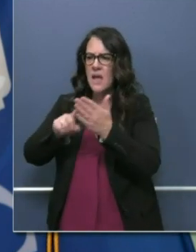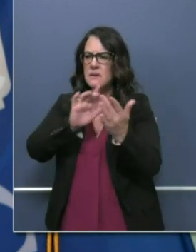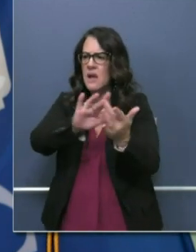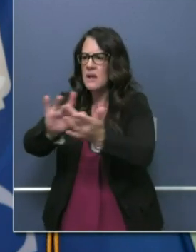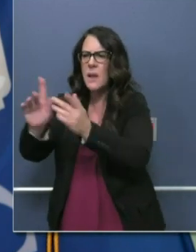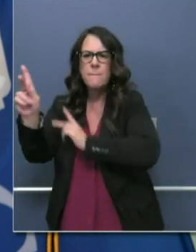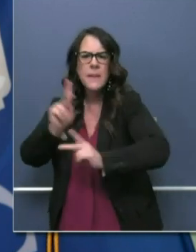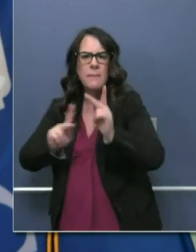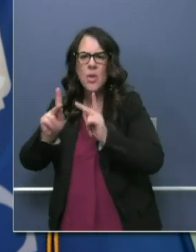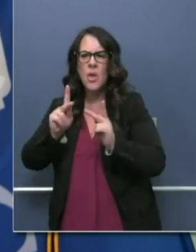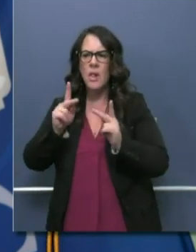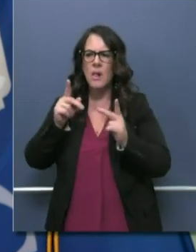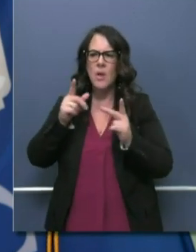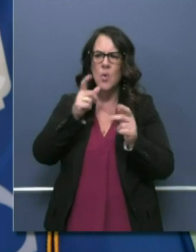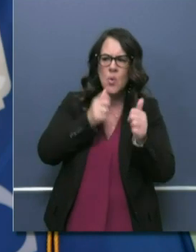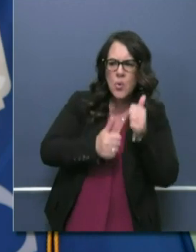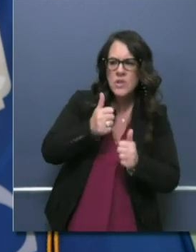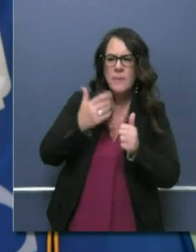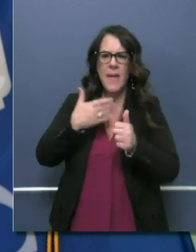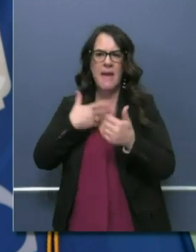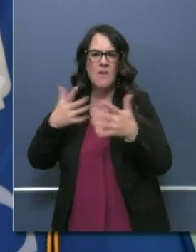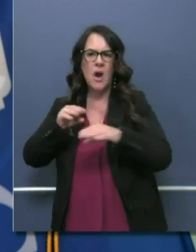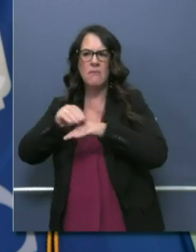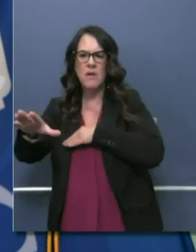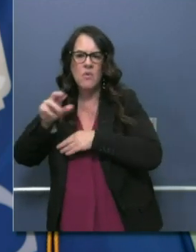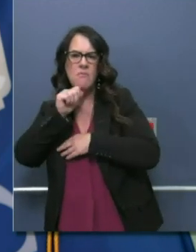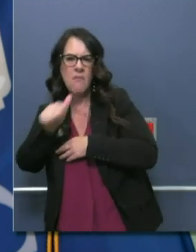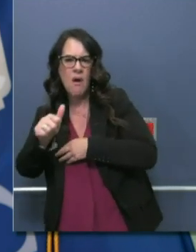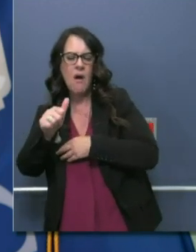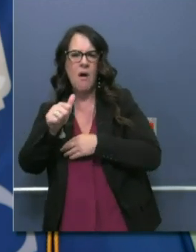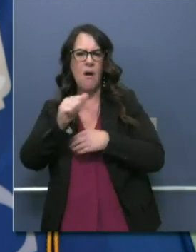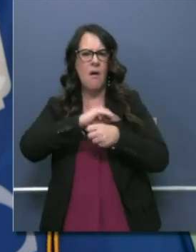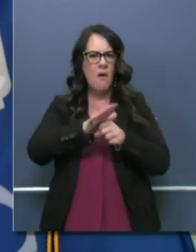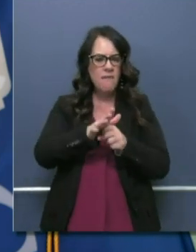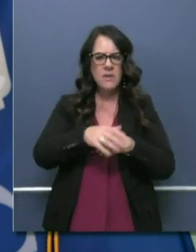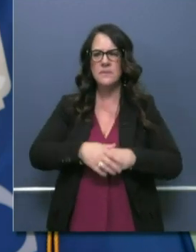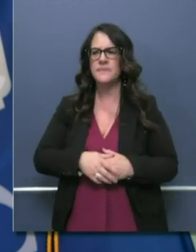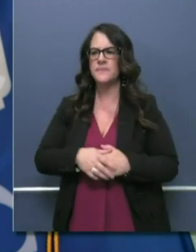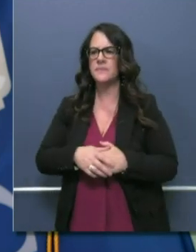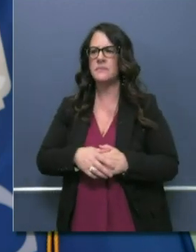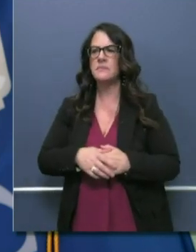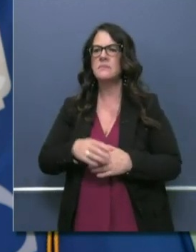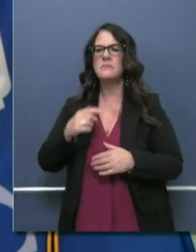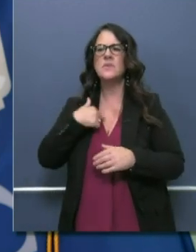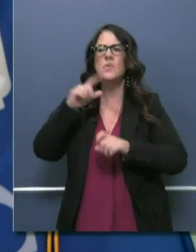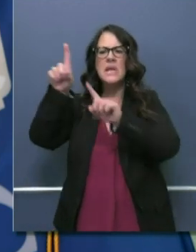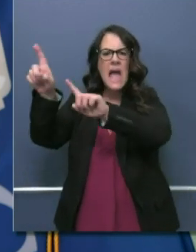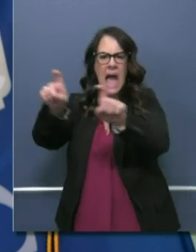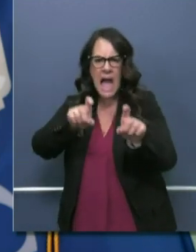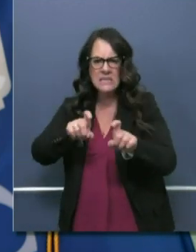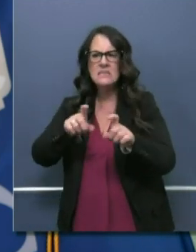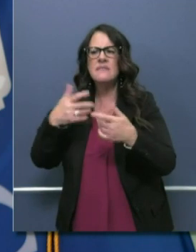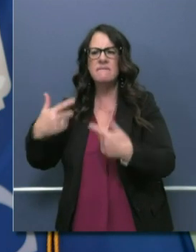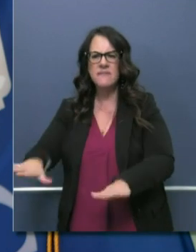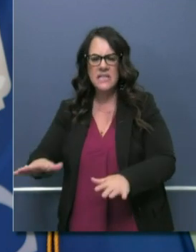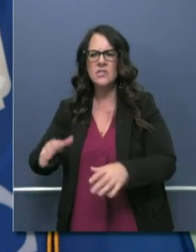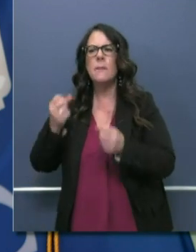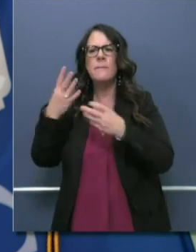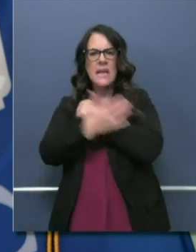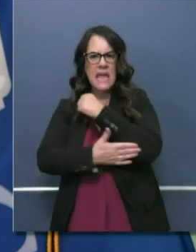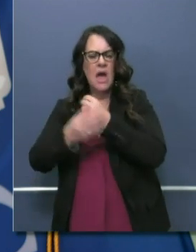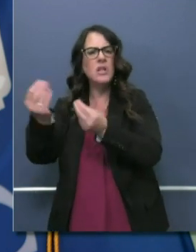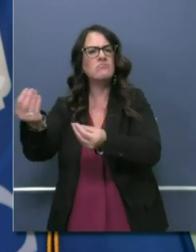future so that we could build this 10,000 person strong workforce to augment that local effort. We have many